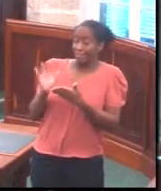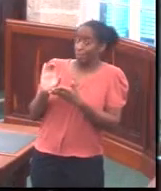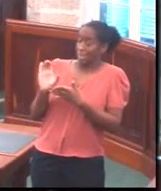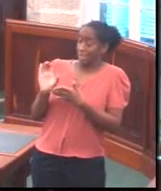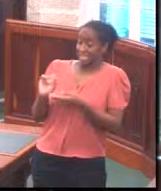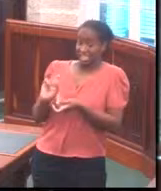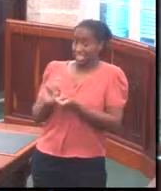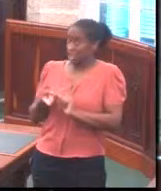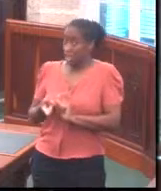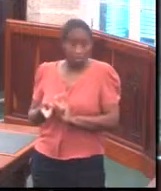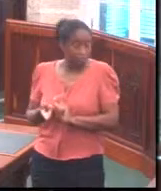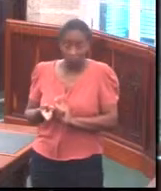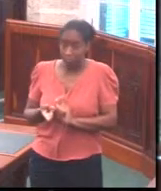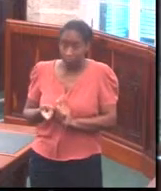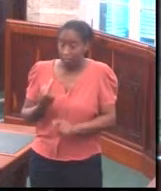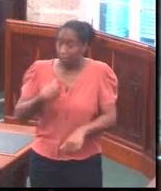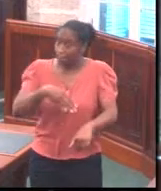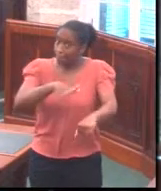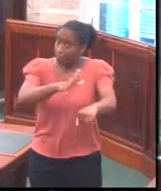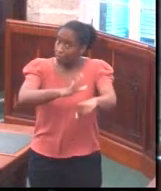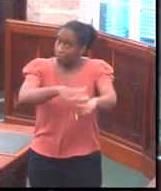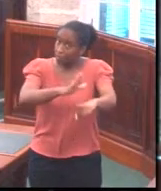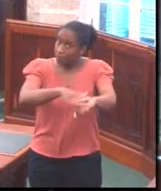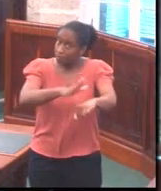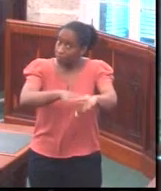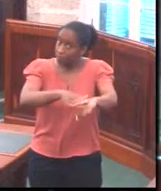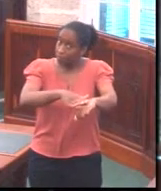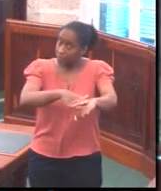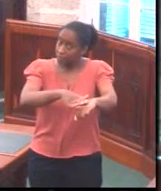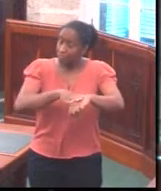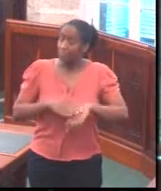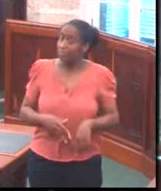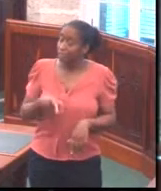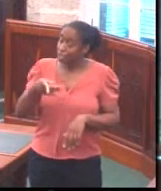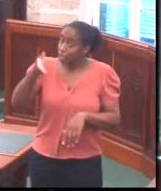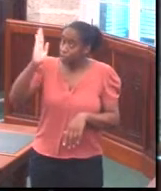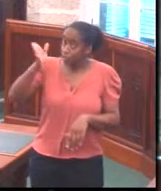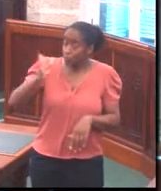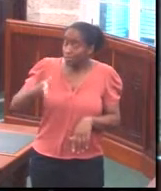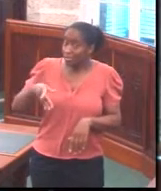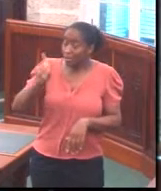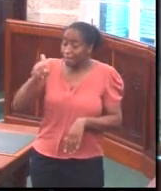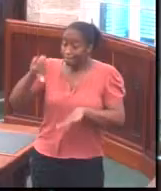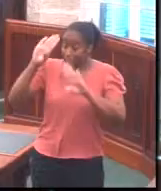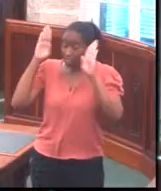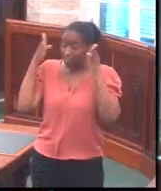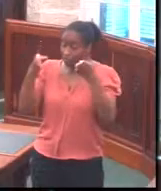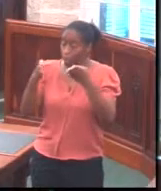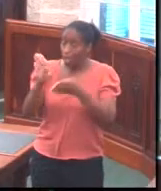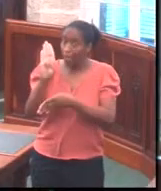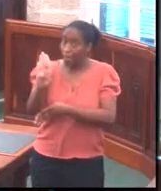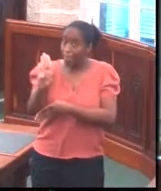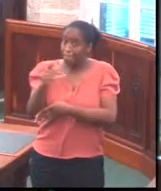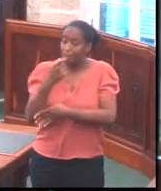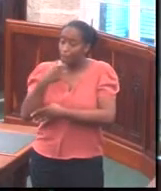you. That it has to be limited to B. Full stop, story